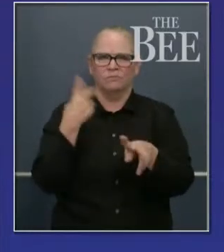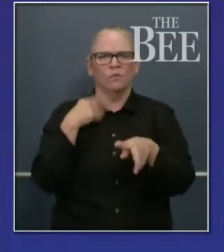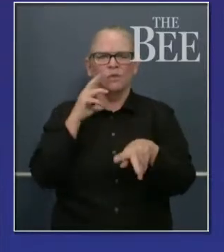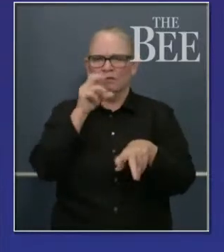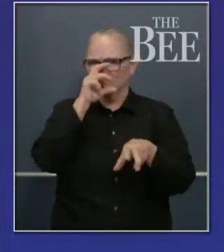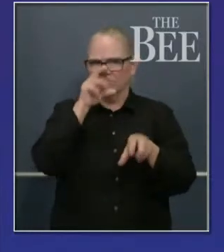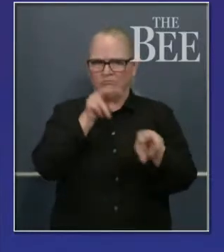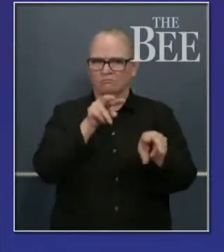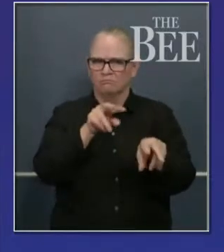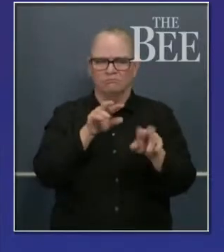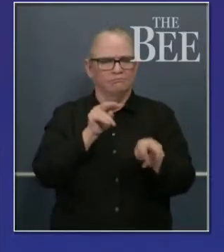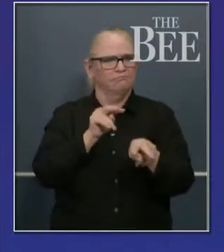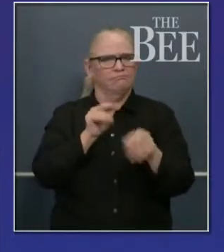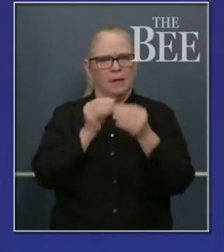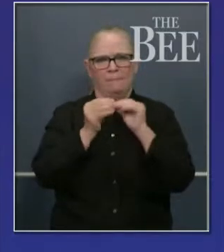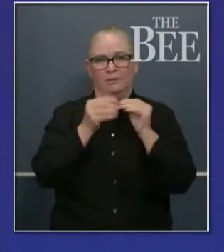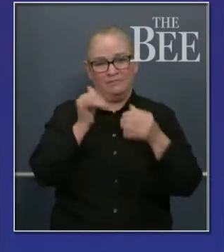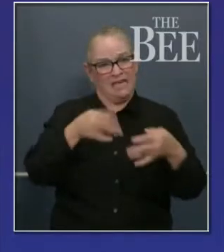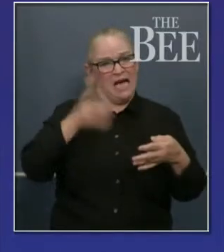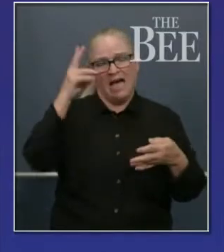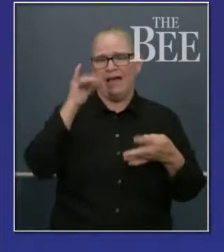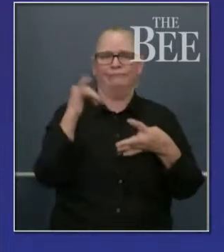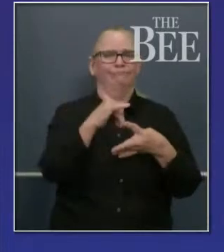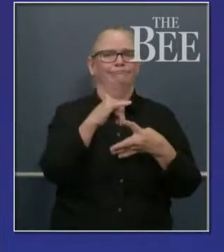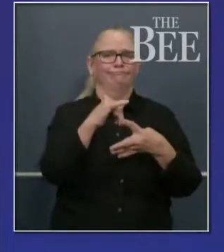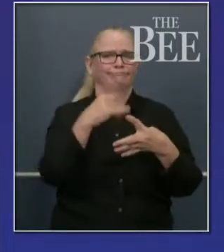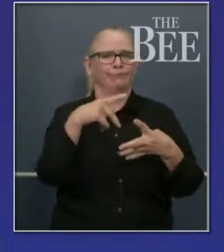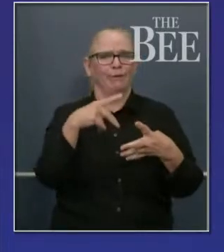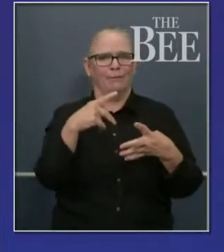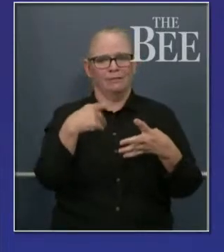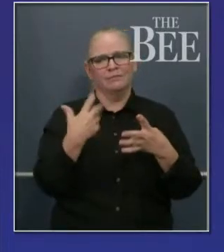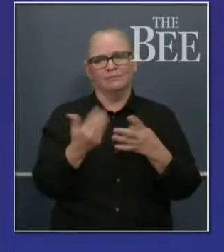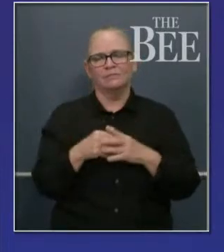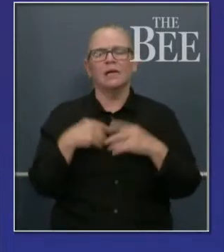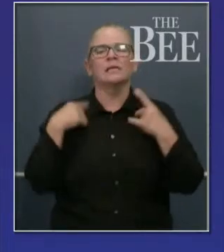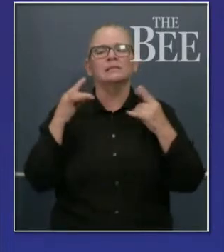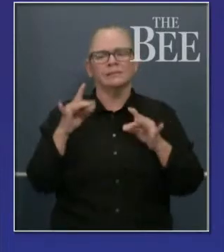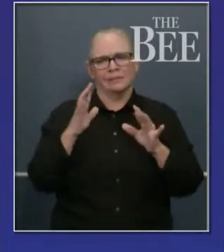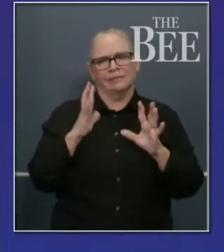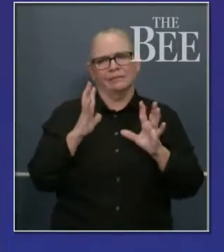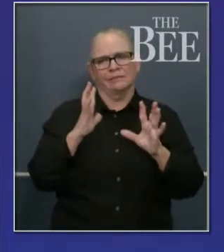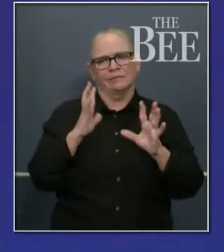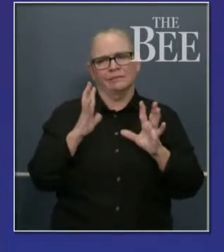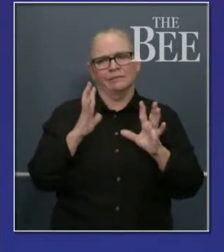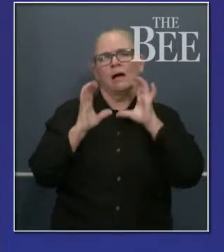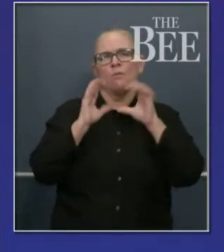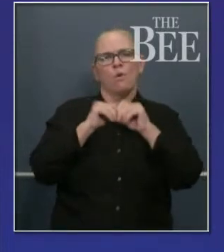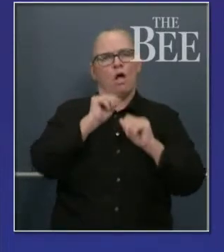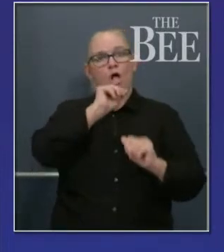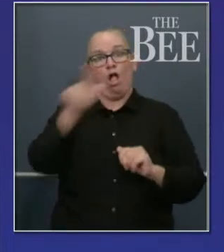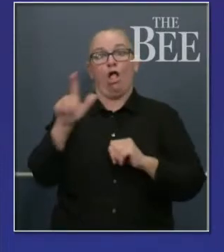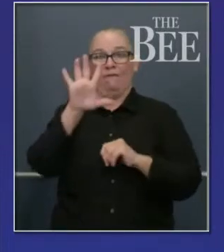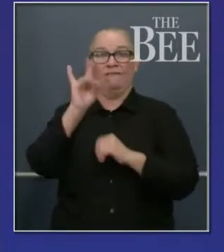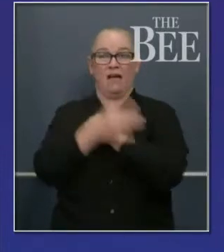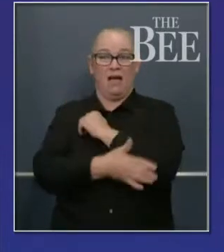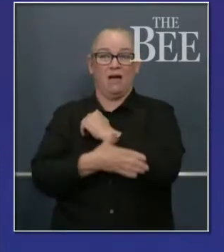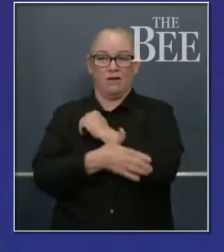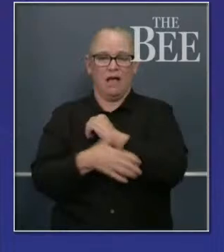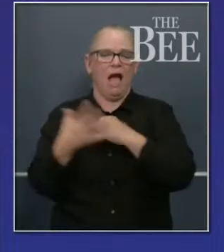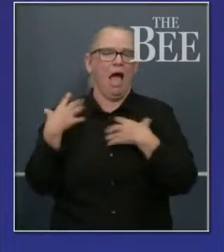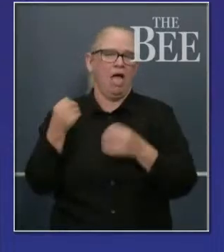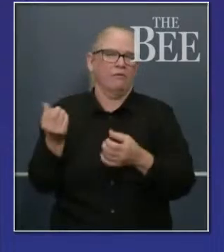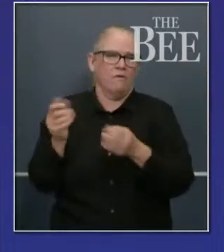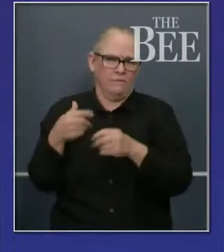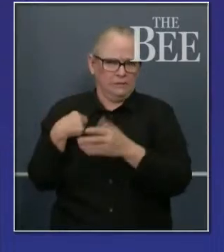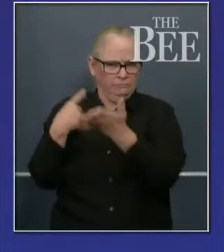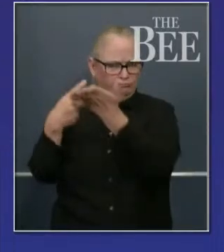driven by the framework that we worked with county health officers to develop, and also driven by a